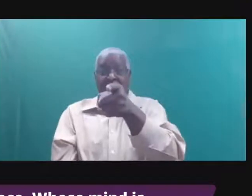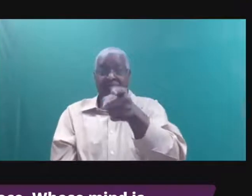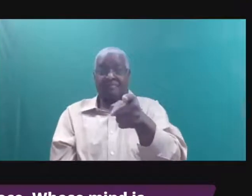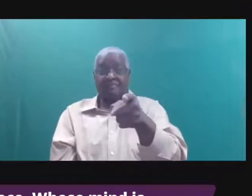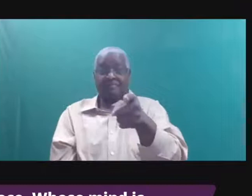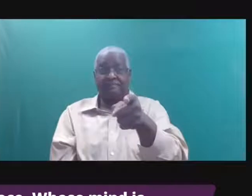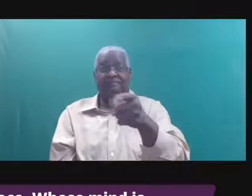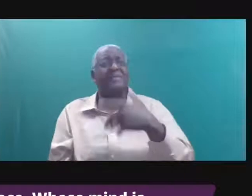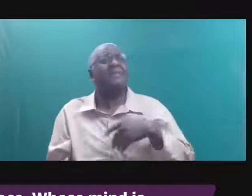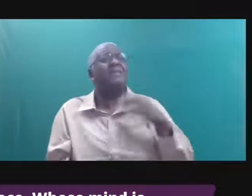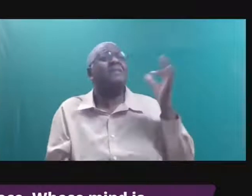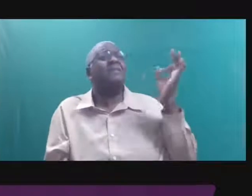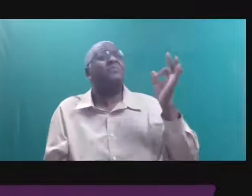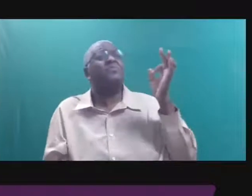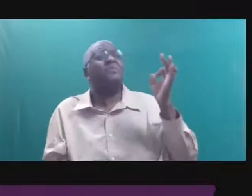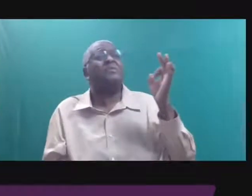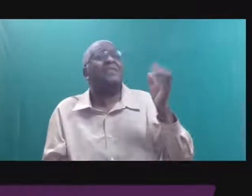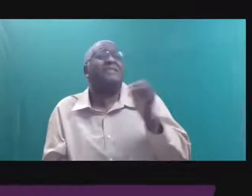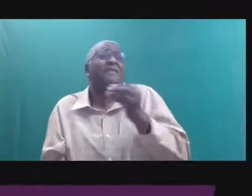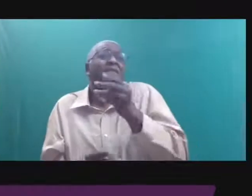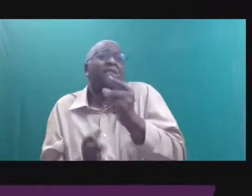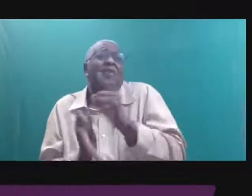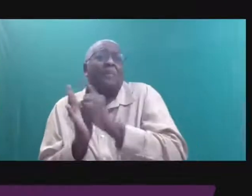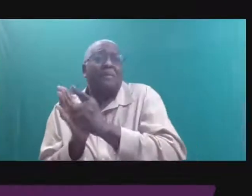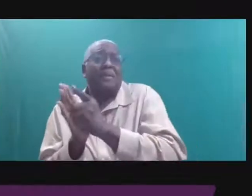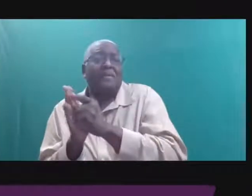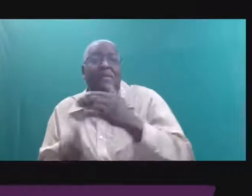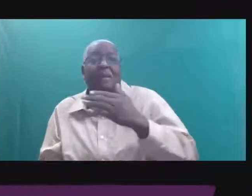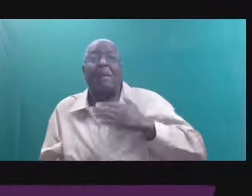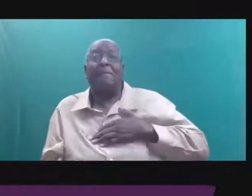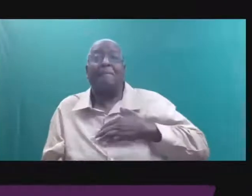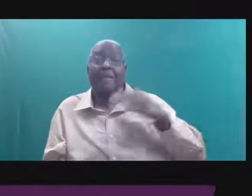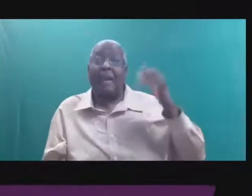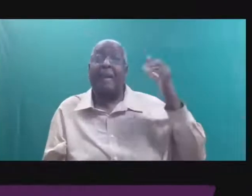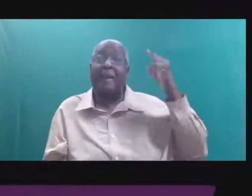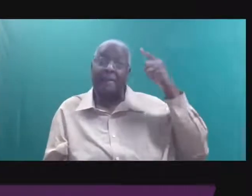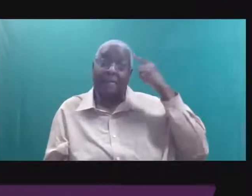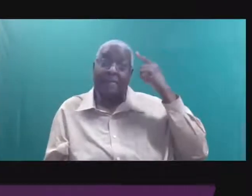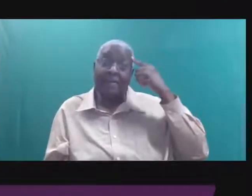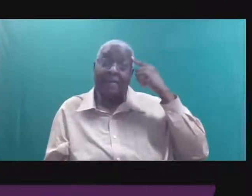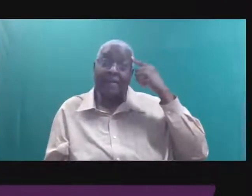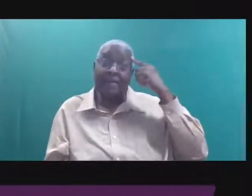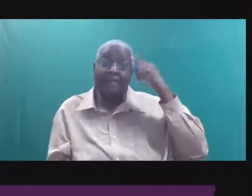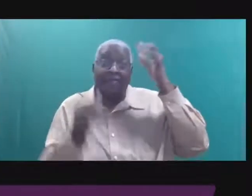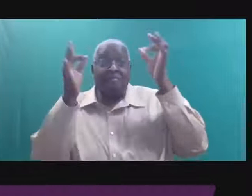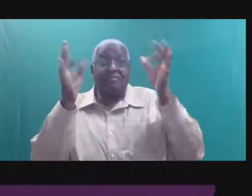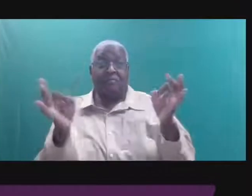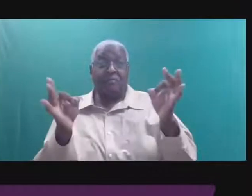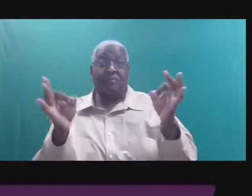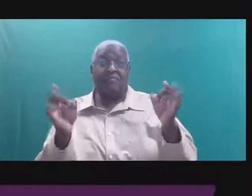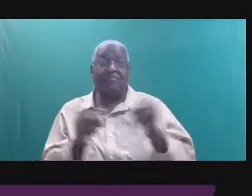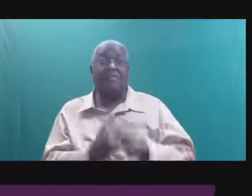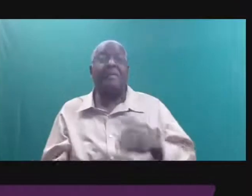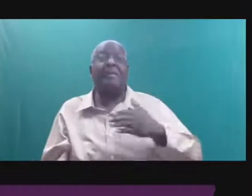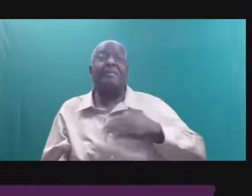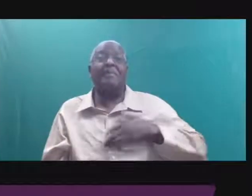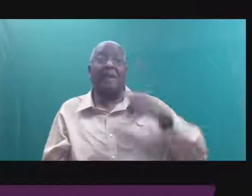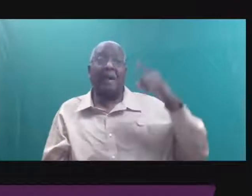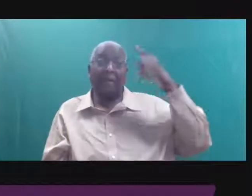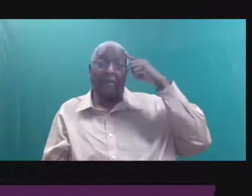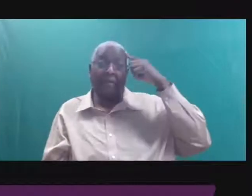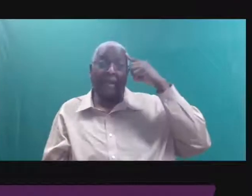want to preach for the next couple of minutes from this thought: my mind's made up. My